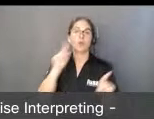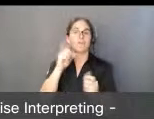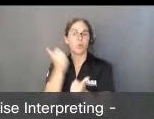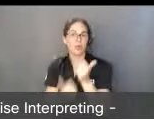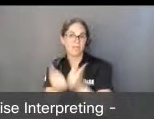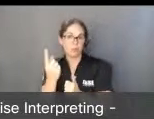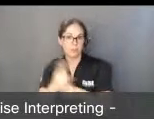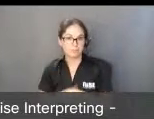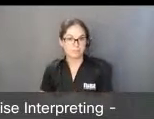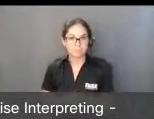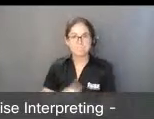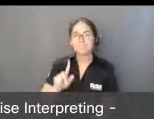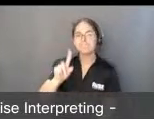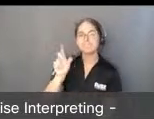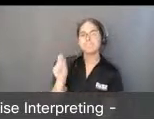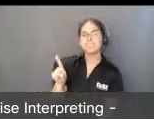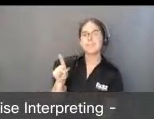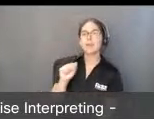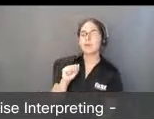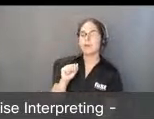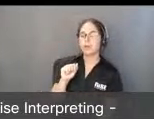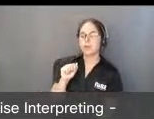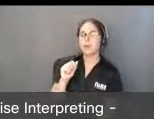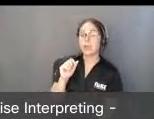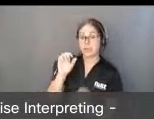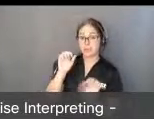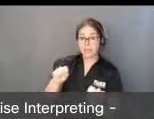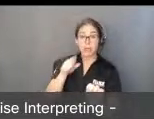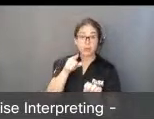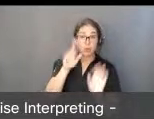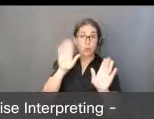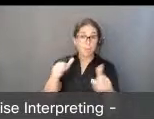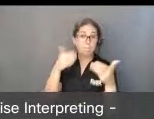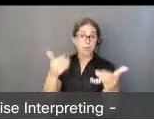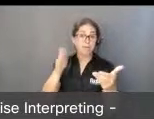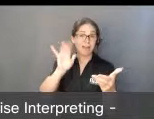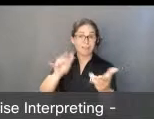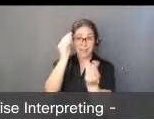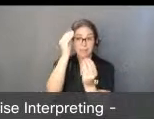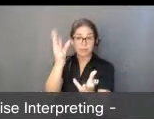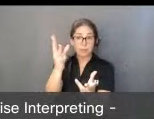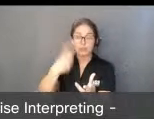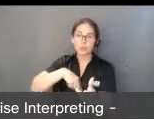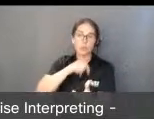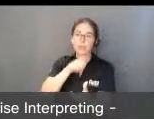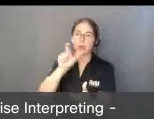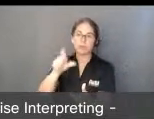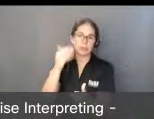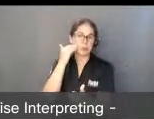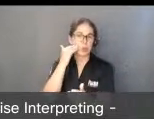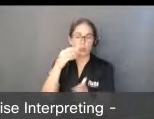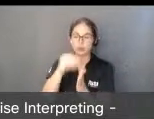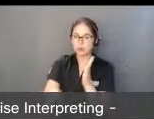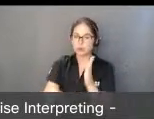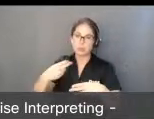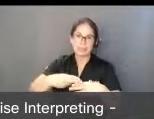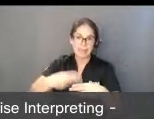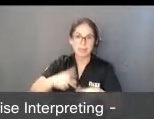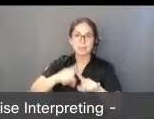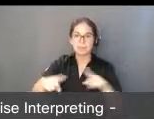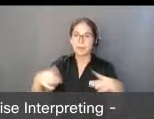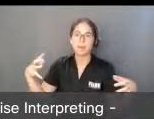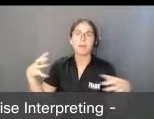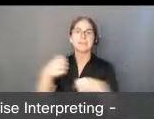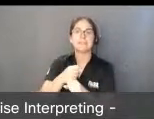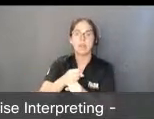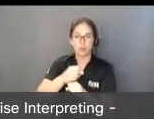And would it be possible to provide that information to the board just in its aggregate form? Obviously, we don't need to know student names or even IDs, but just by, as you